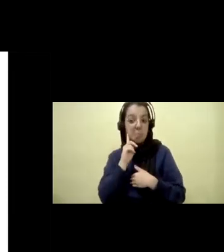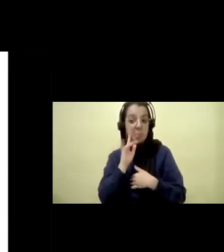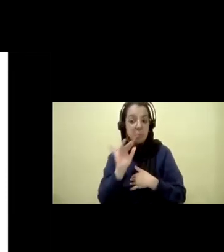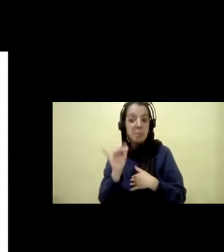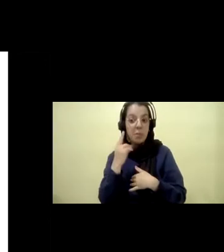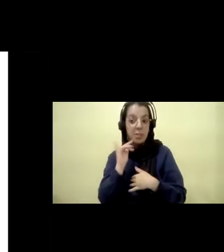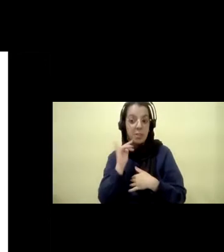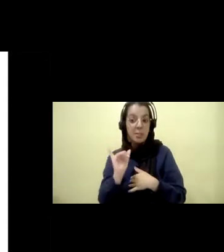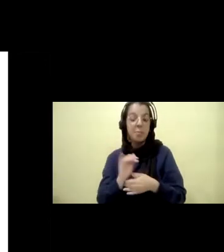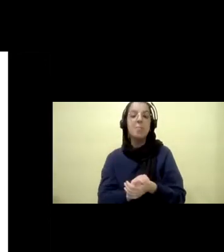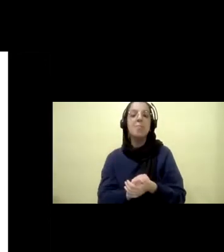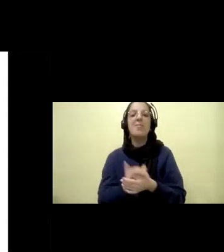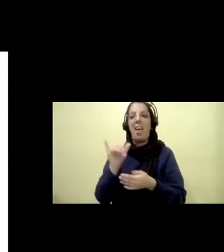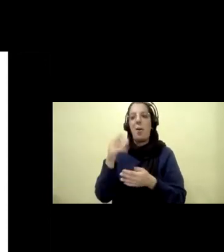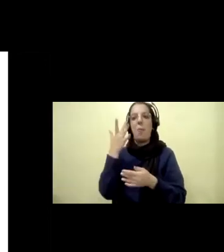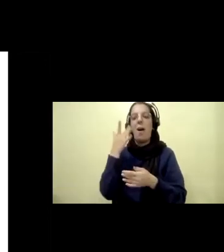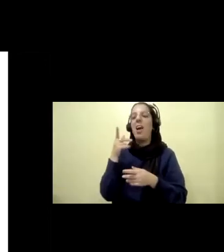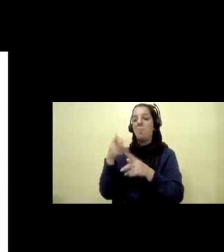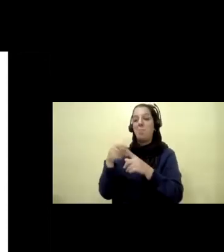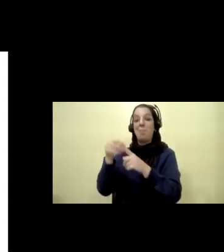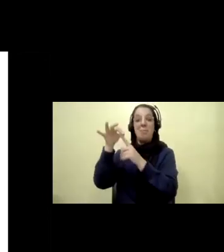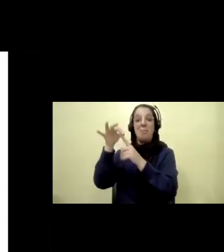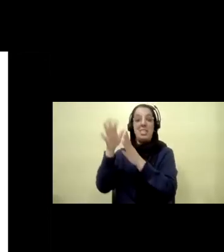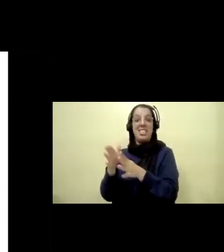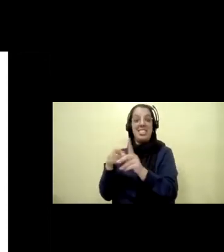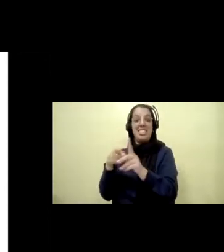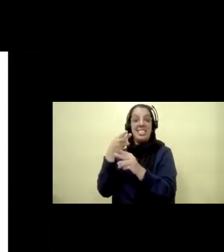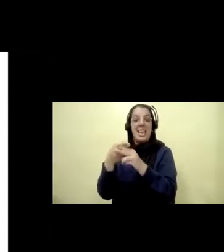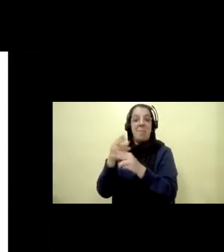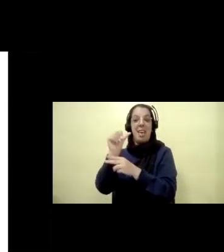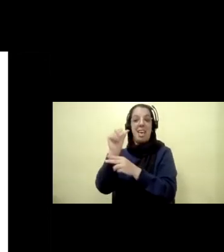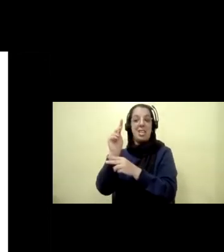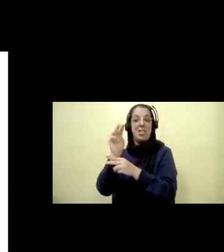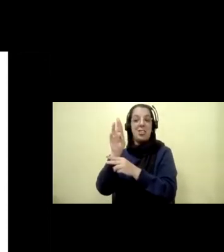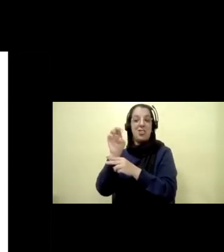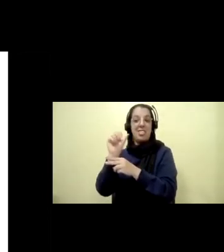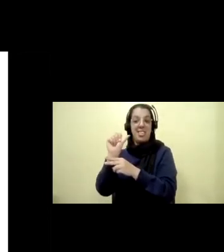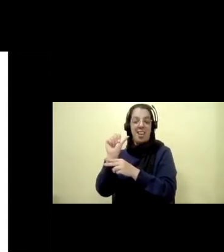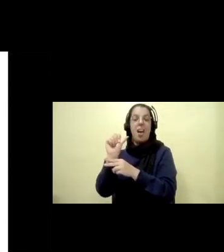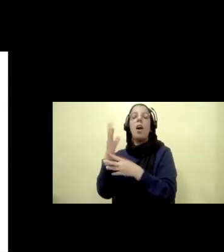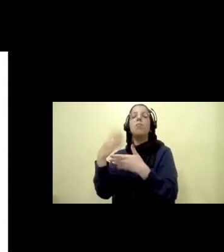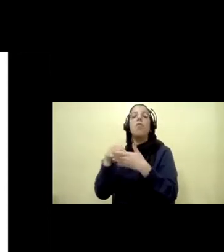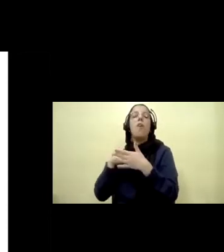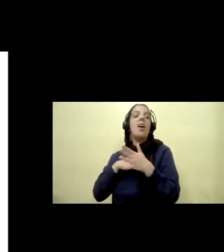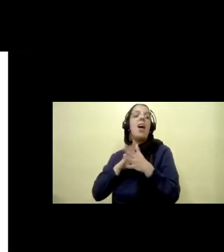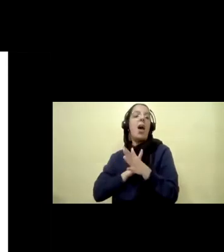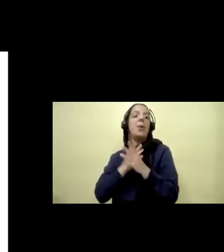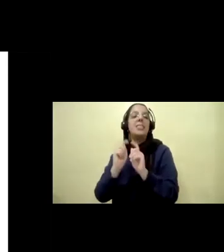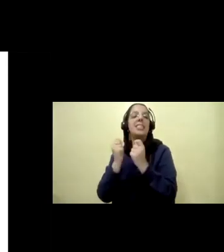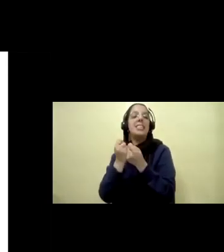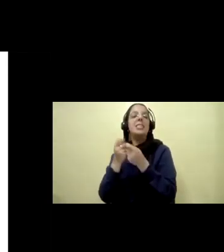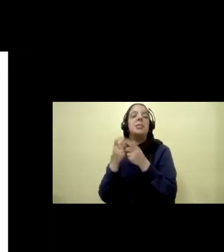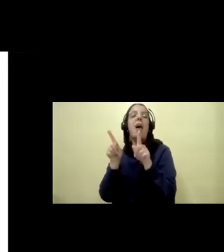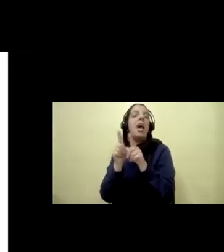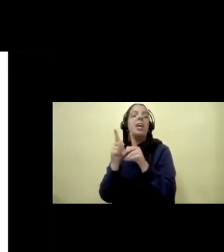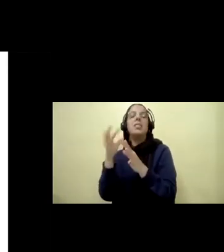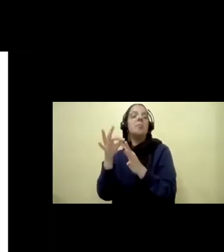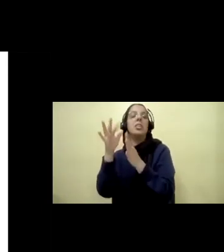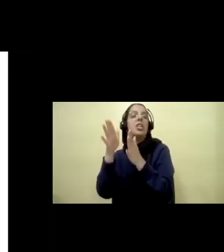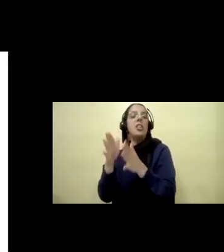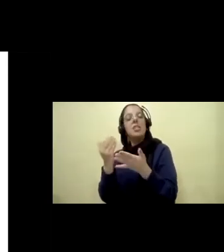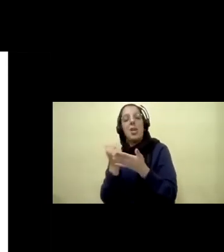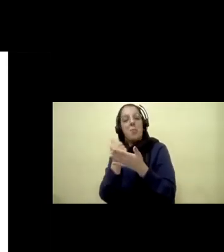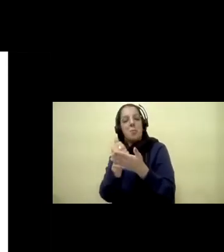have Andrea, who's kind of on our team as our liaison for